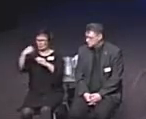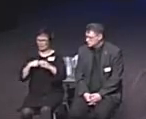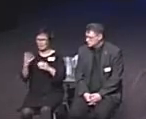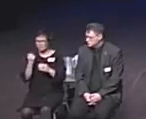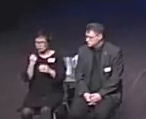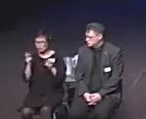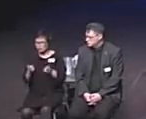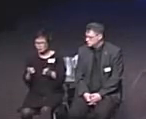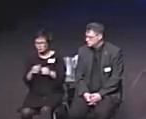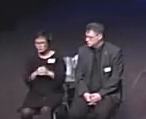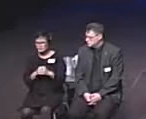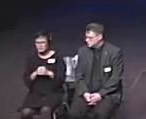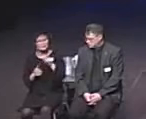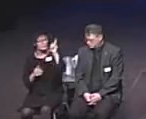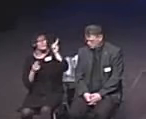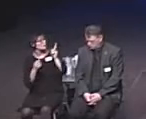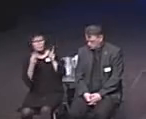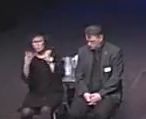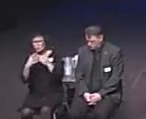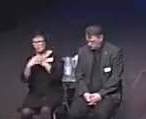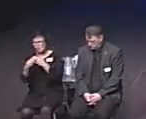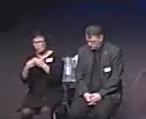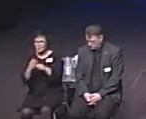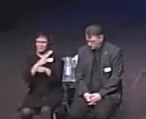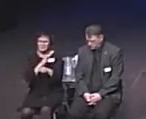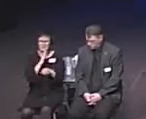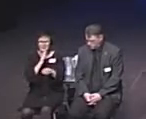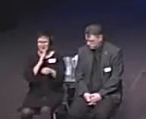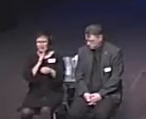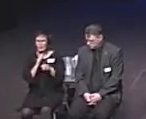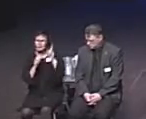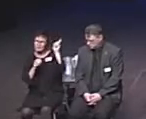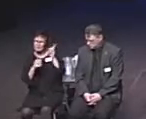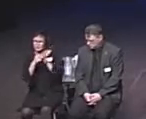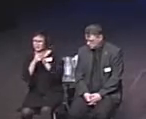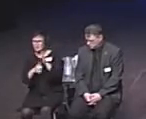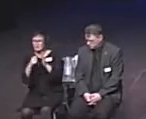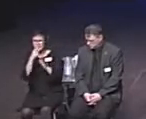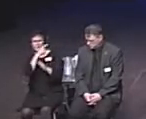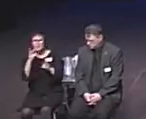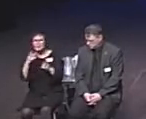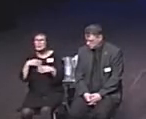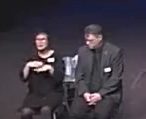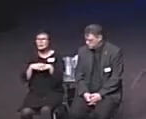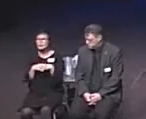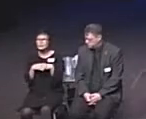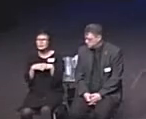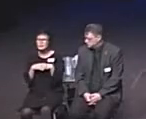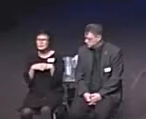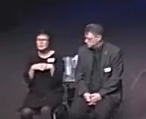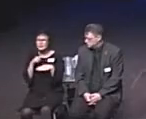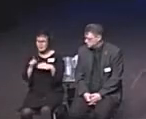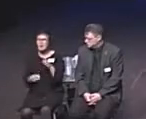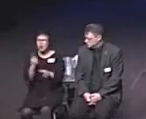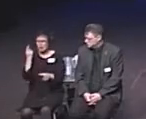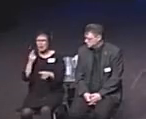see here a few pictures from what I just described in the sketch. This is rest till you get smart. This is where you can start.